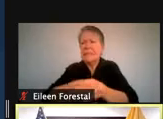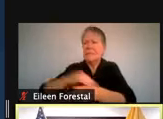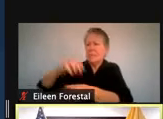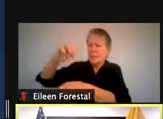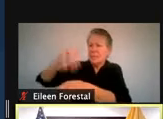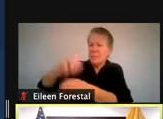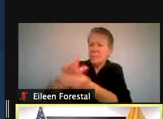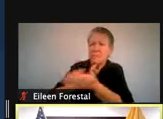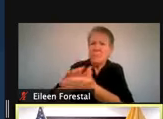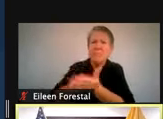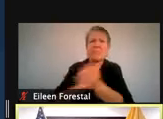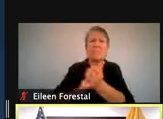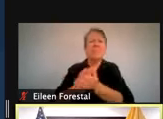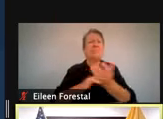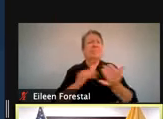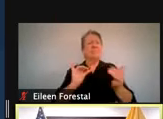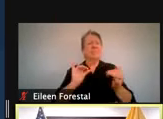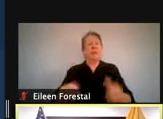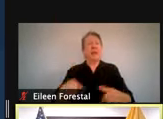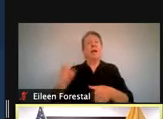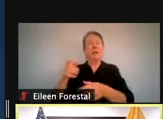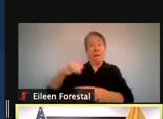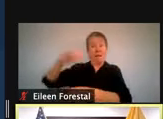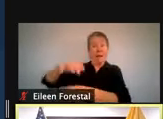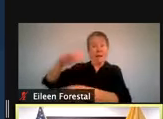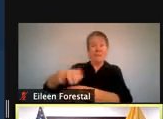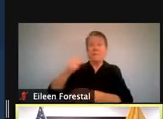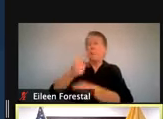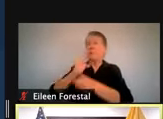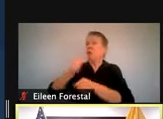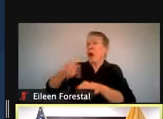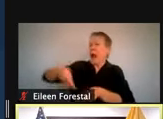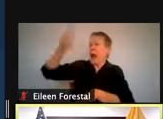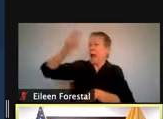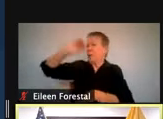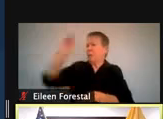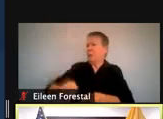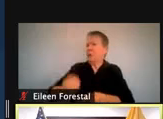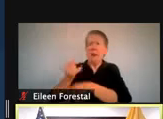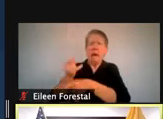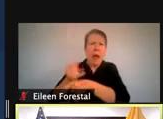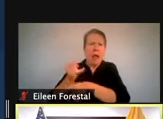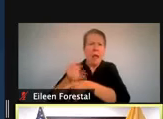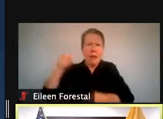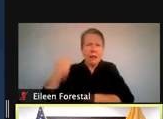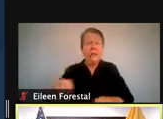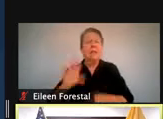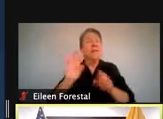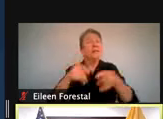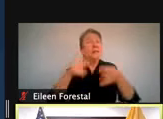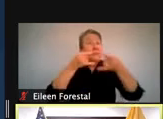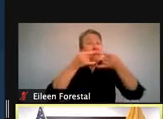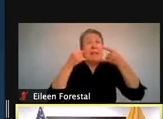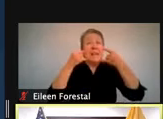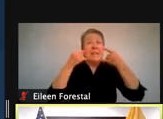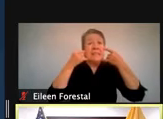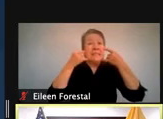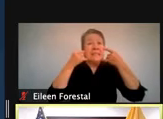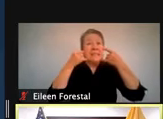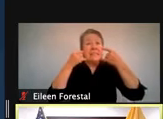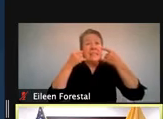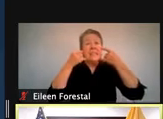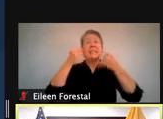a mask. After 8 months, we understand that we are all suffering from pandemic fatigue, but